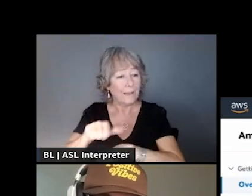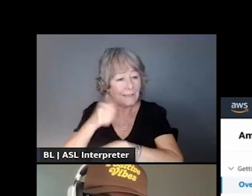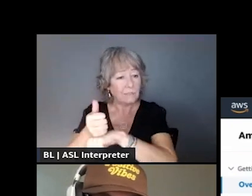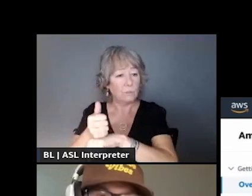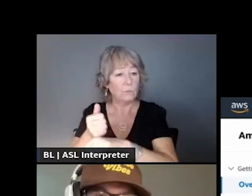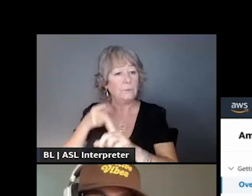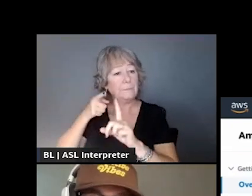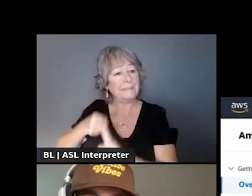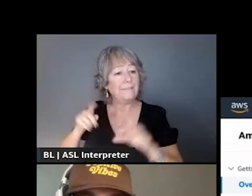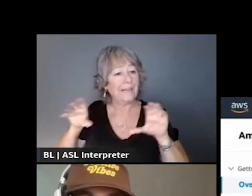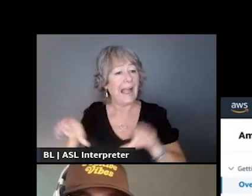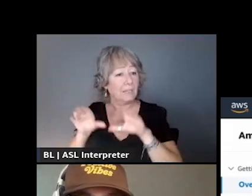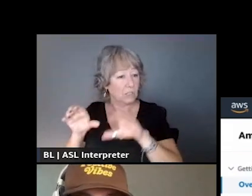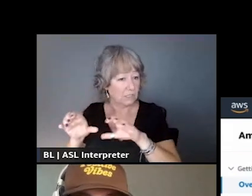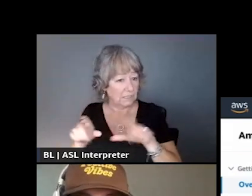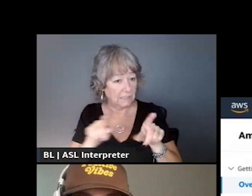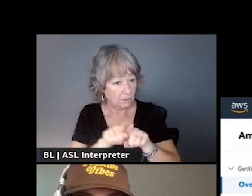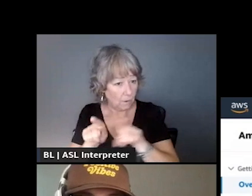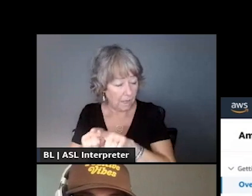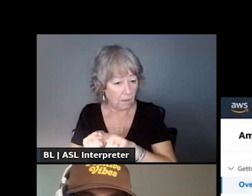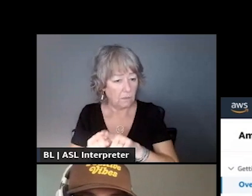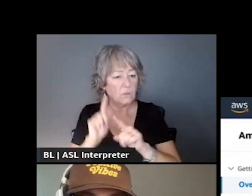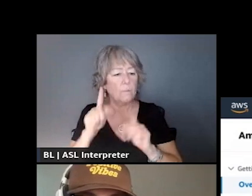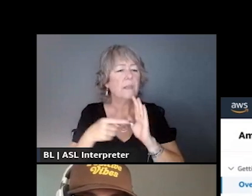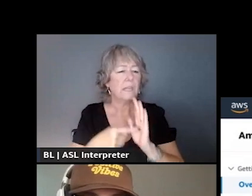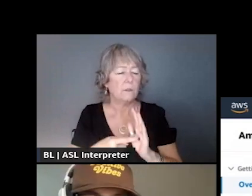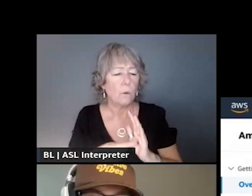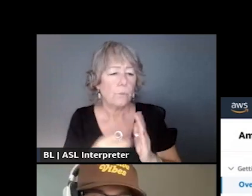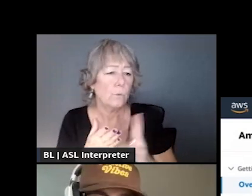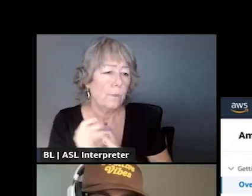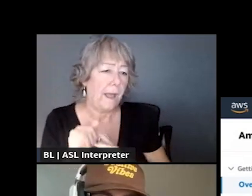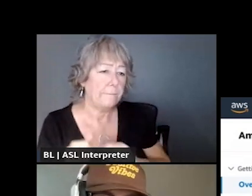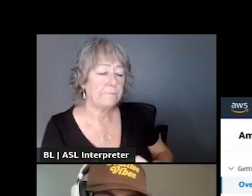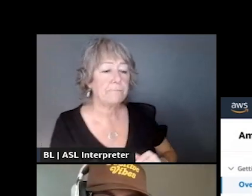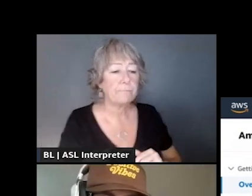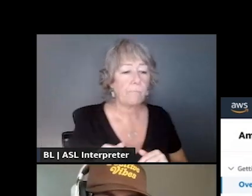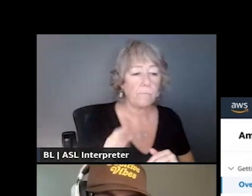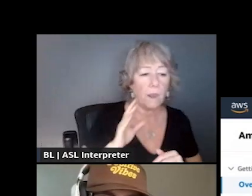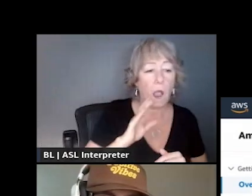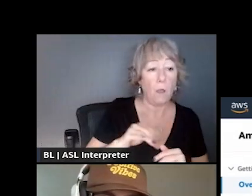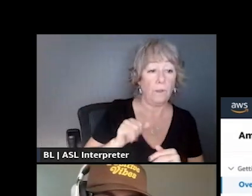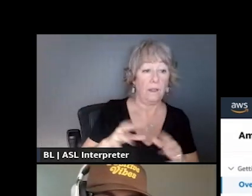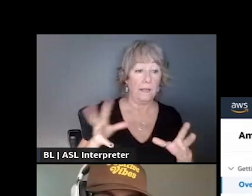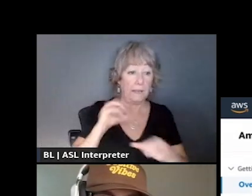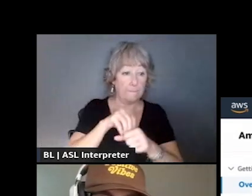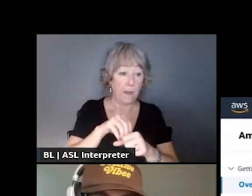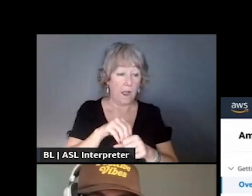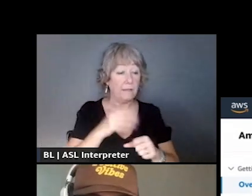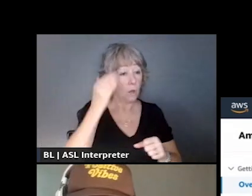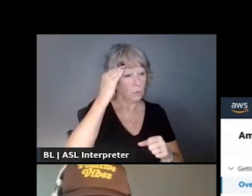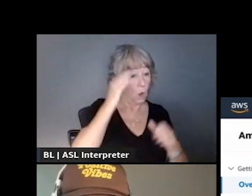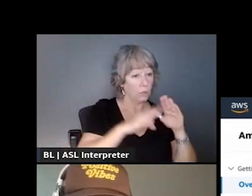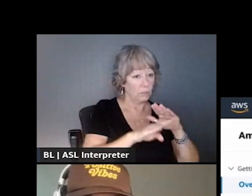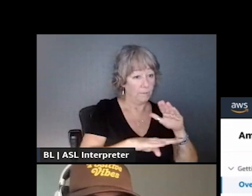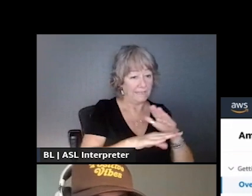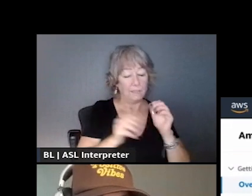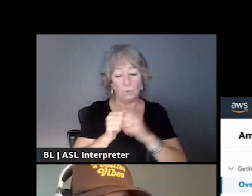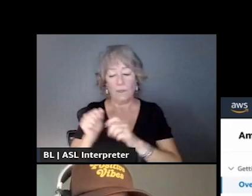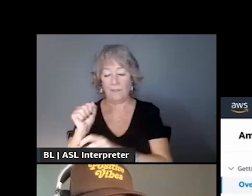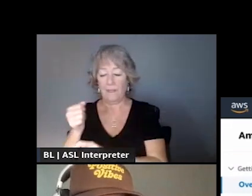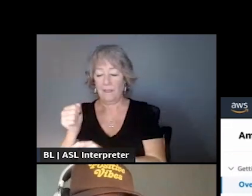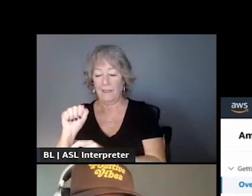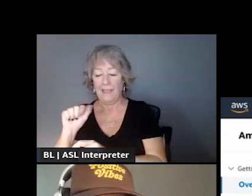well. So let me go through that. I'm going to combine knowledge bases with agents to show you retrieval